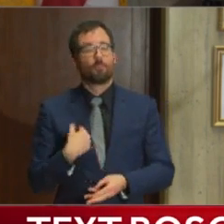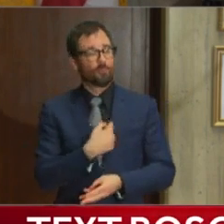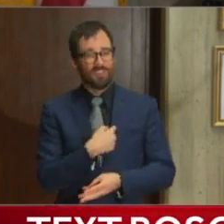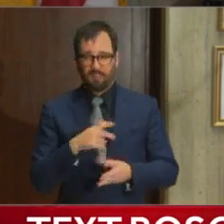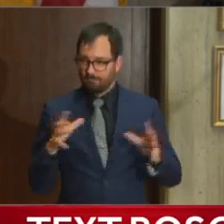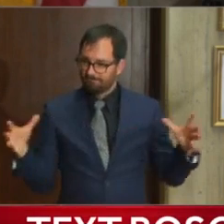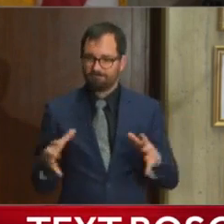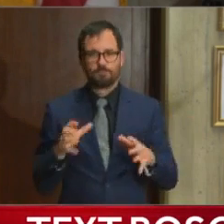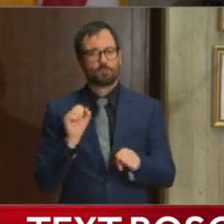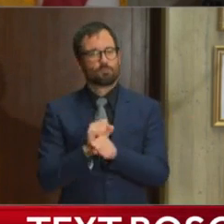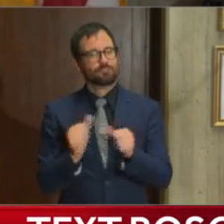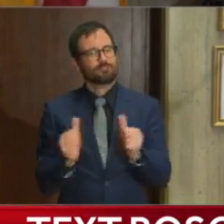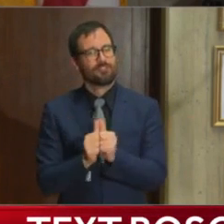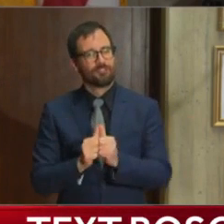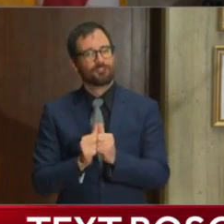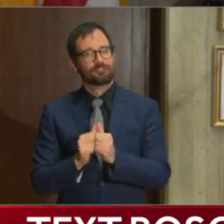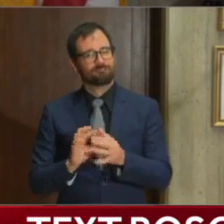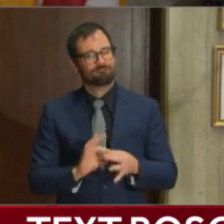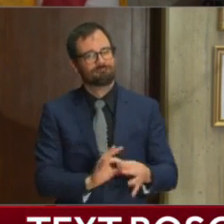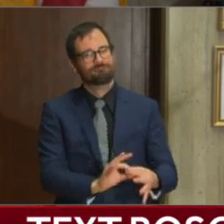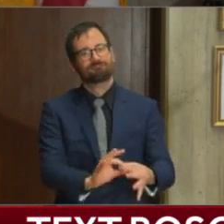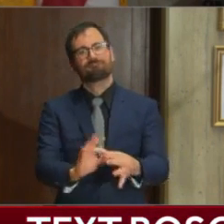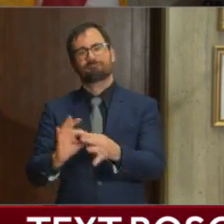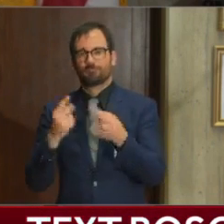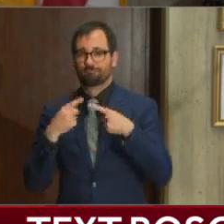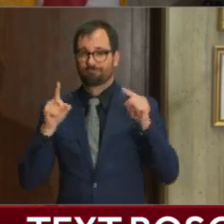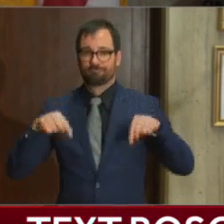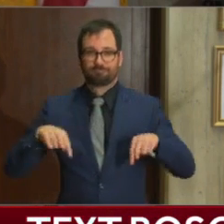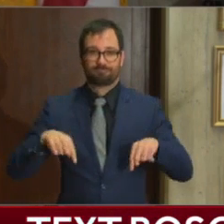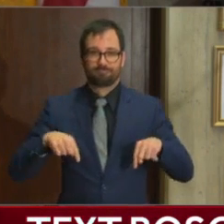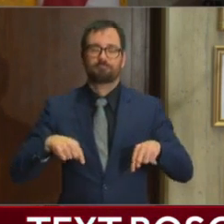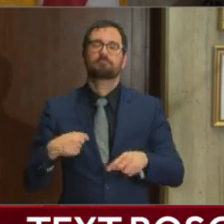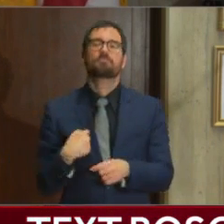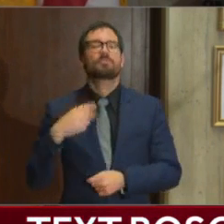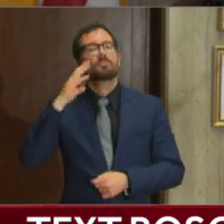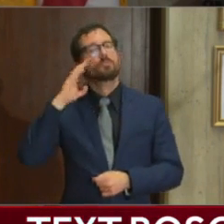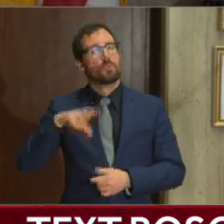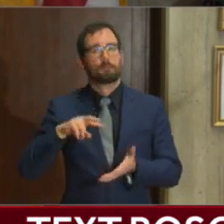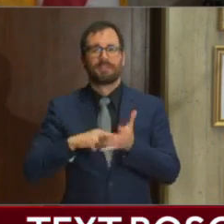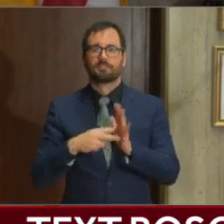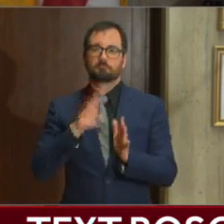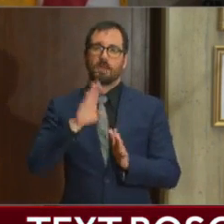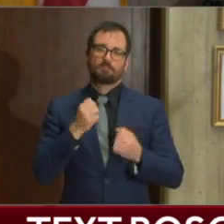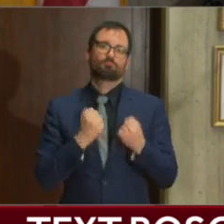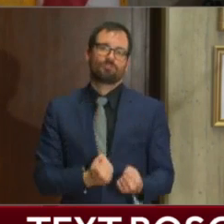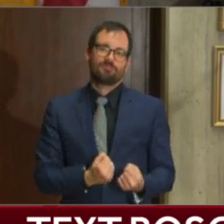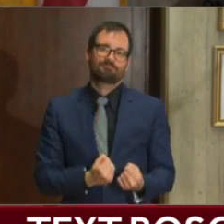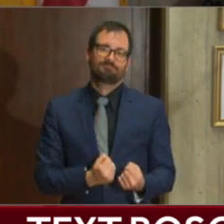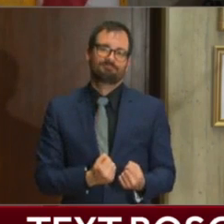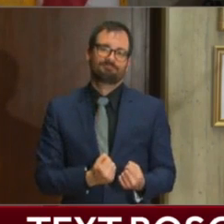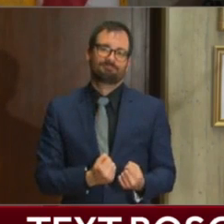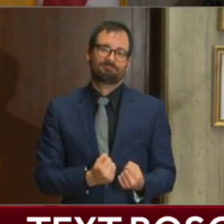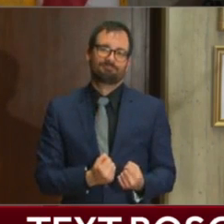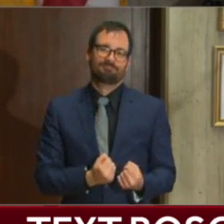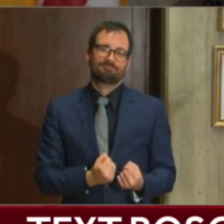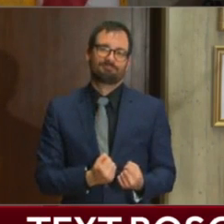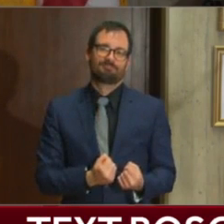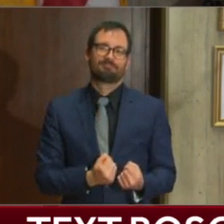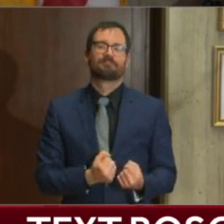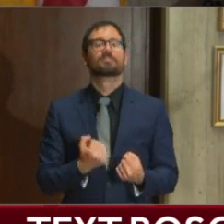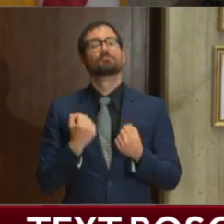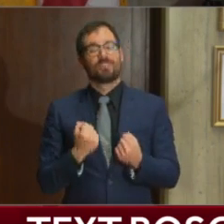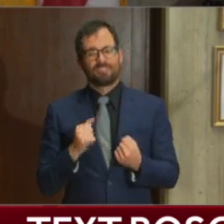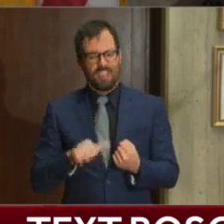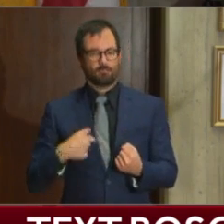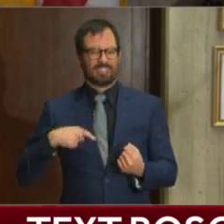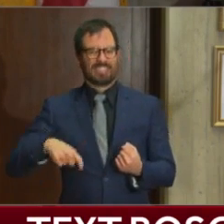strong. That's the strength we need right now, and that's what's so meaningful about this fight. It's never been more clear. We